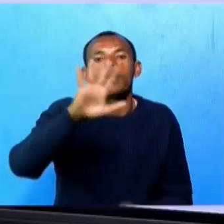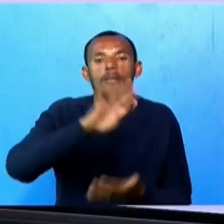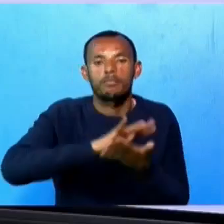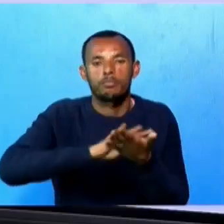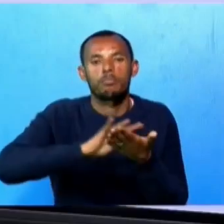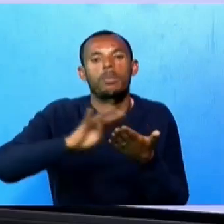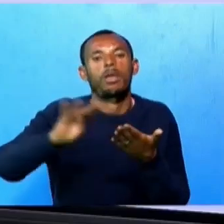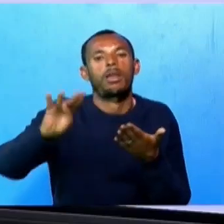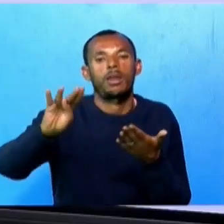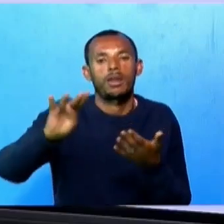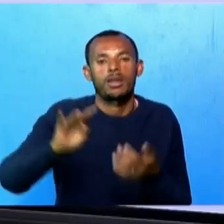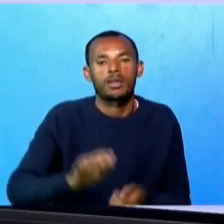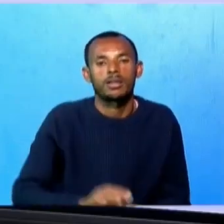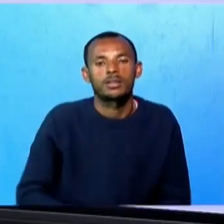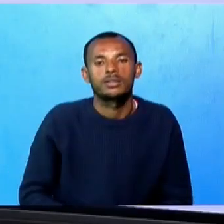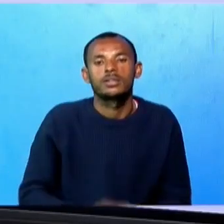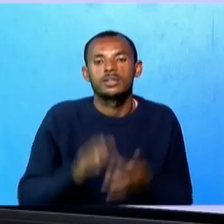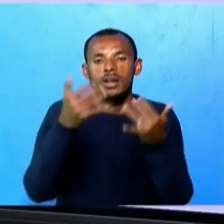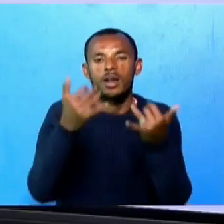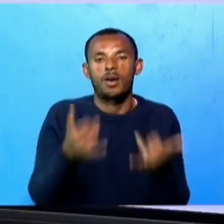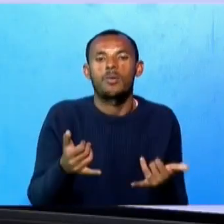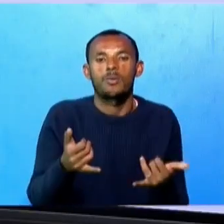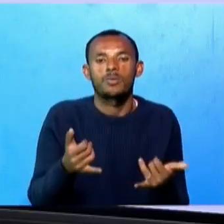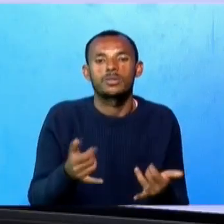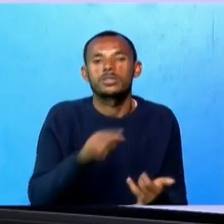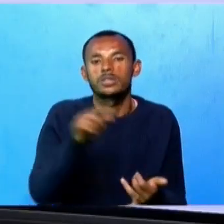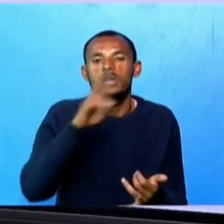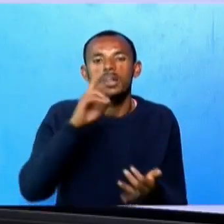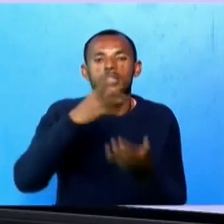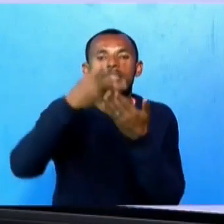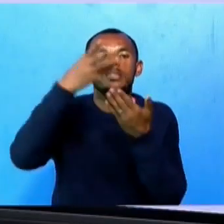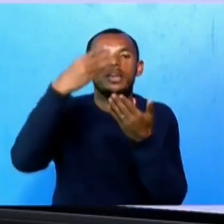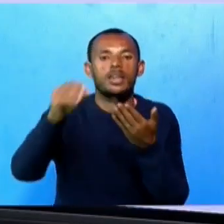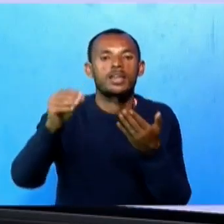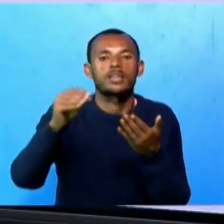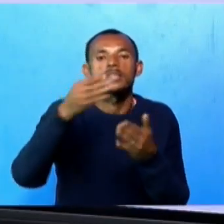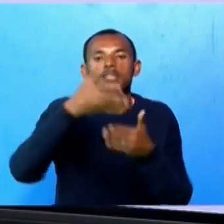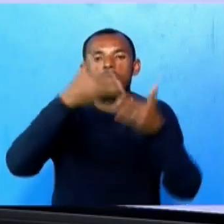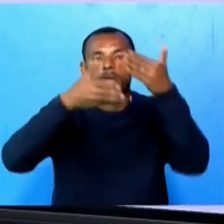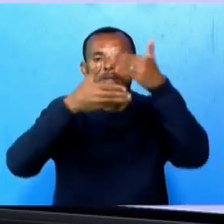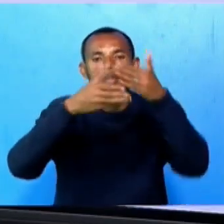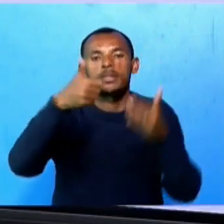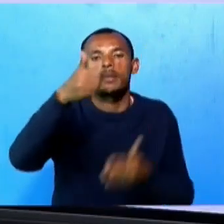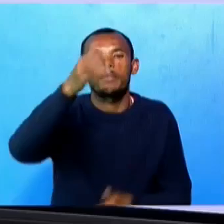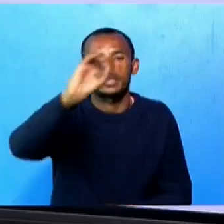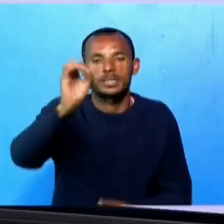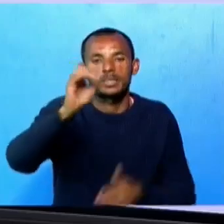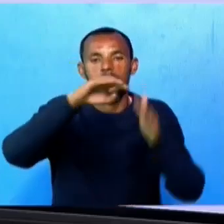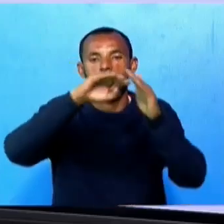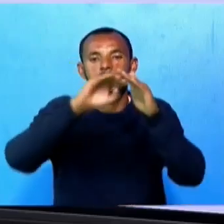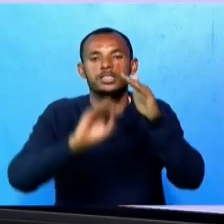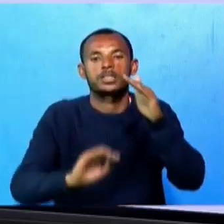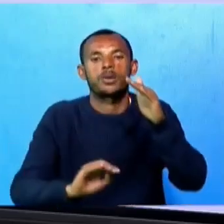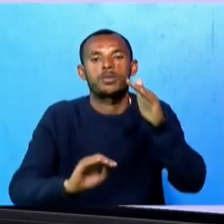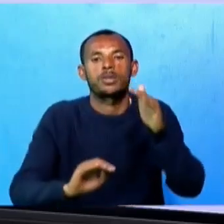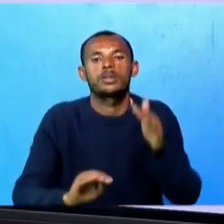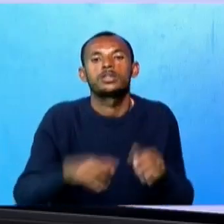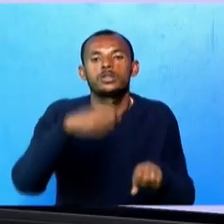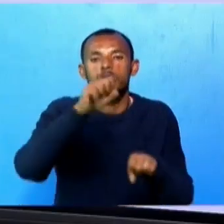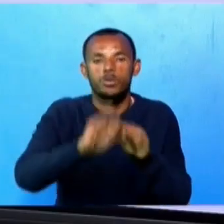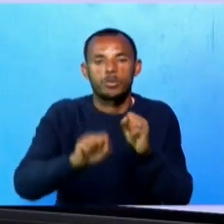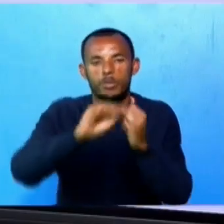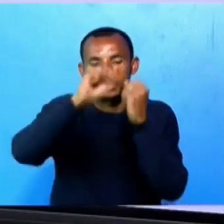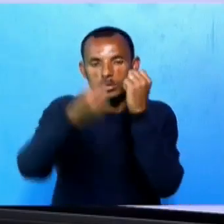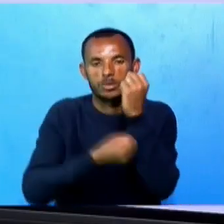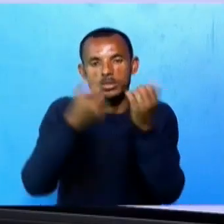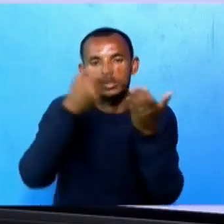million. Now they are selling the apartment with 10% discount. Okay, so based